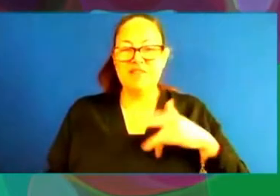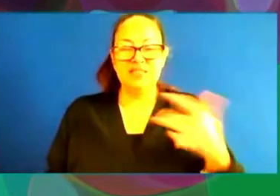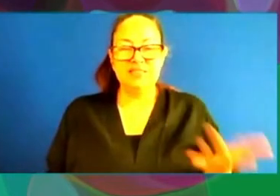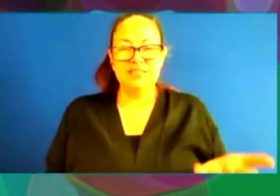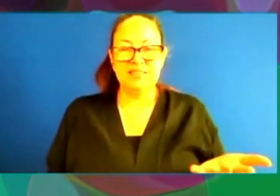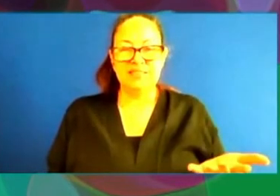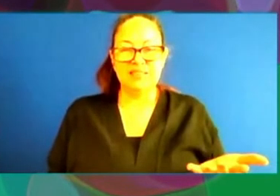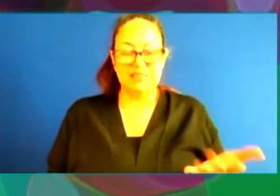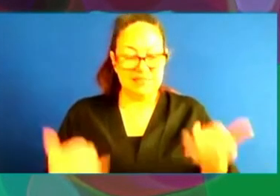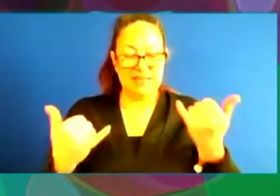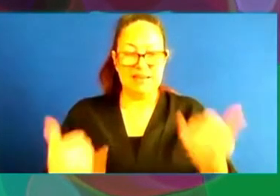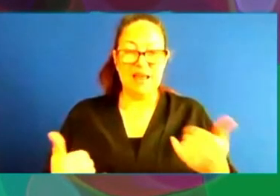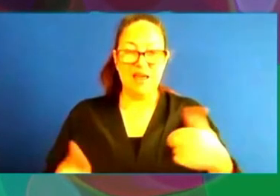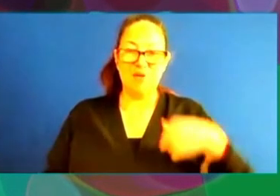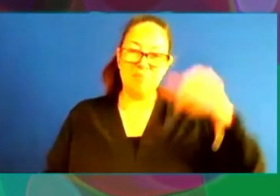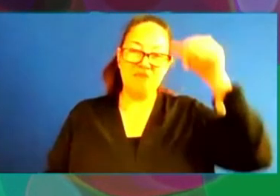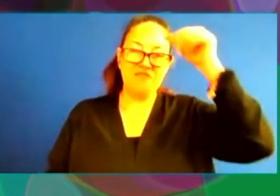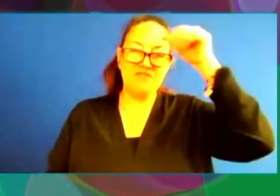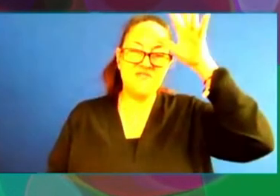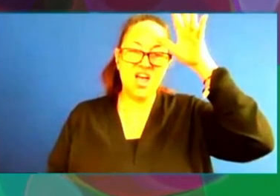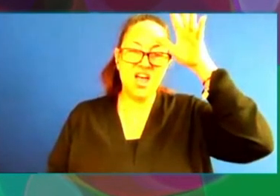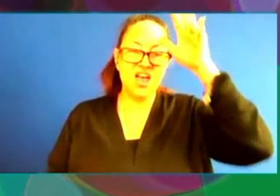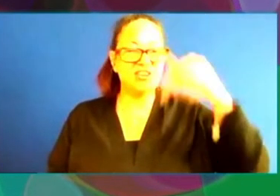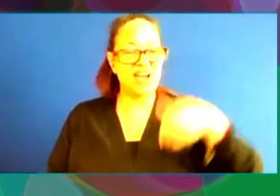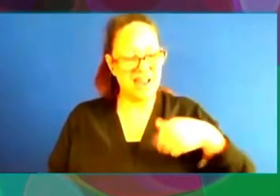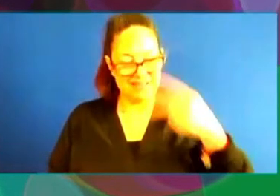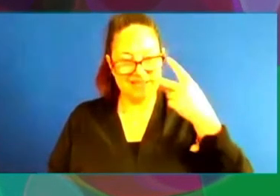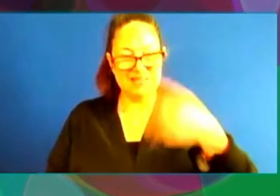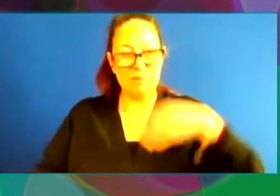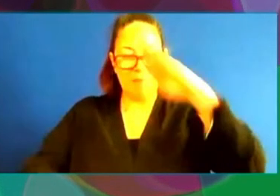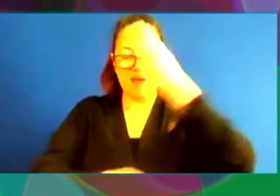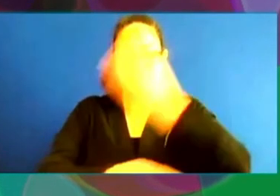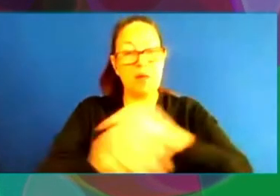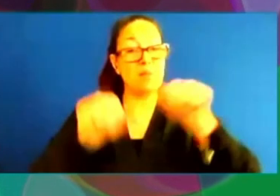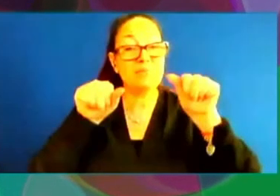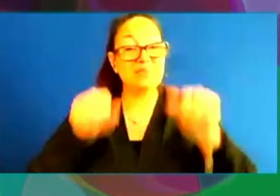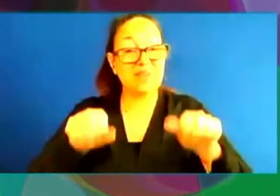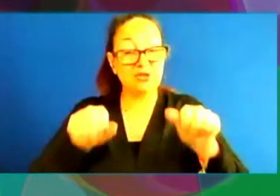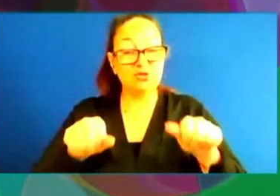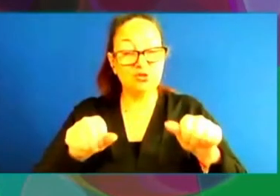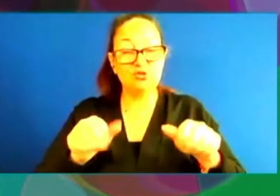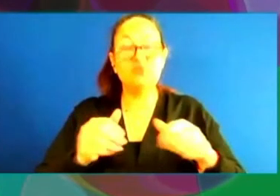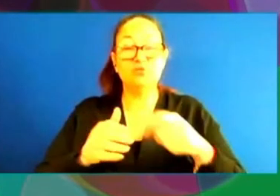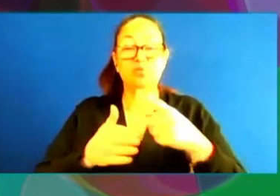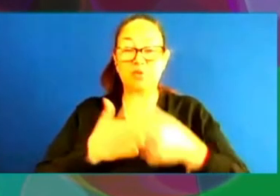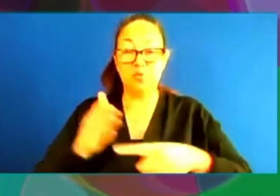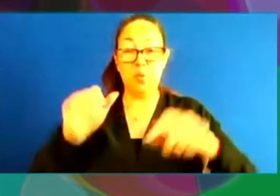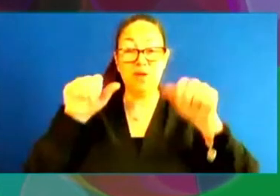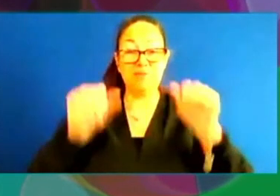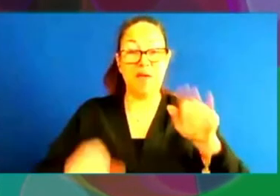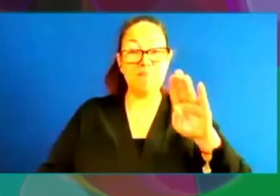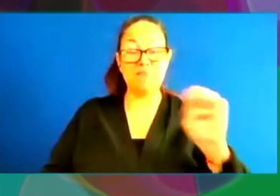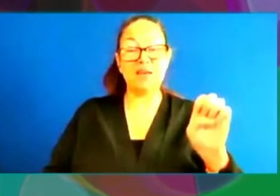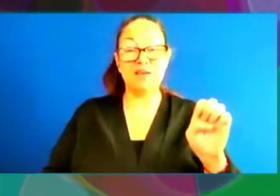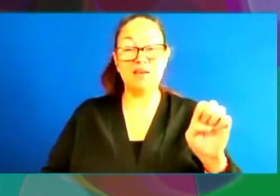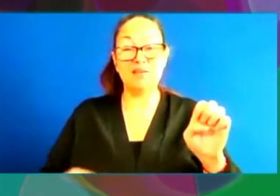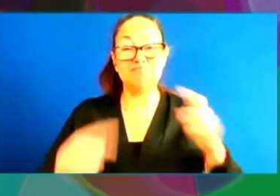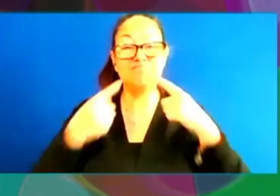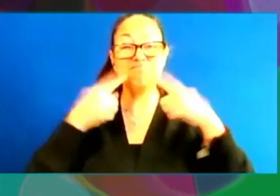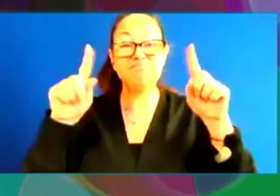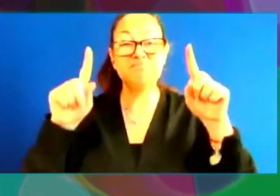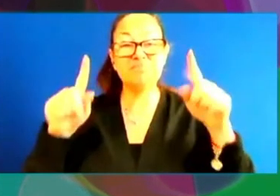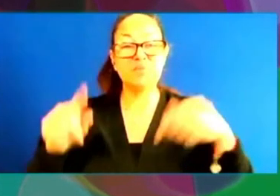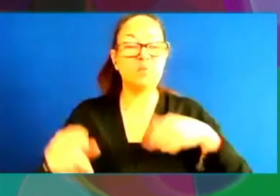now as a father too, I see in my son the potentials of what can be possible even more so. I think, you know, we keep